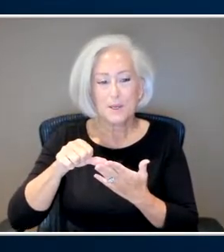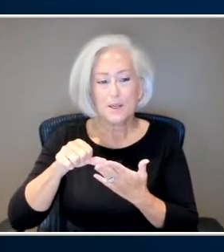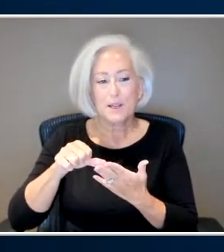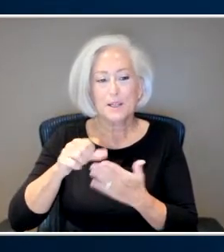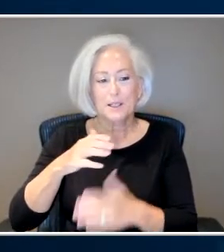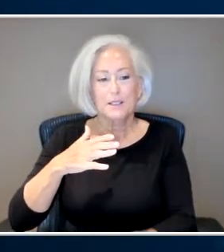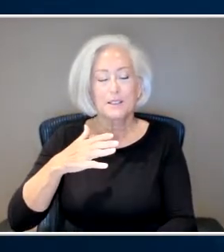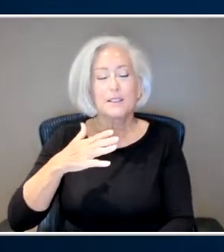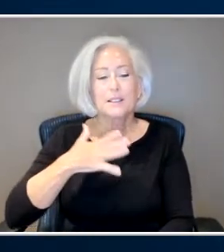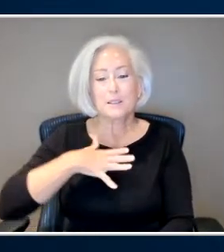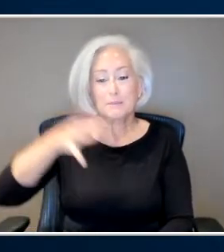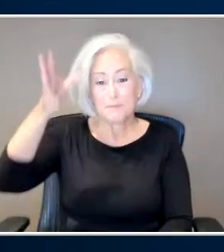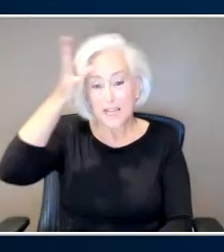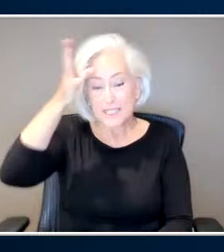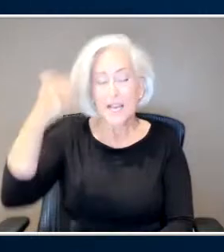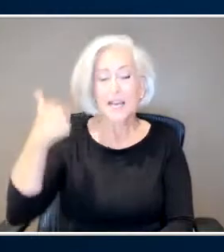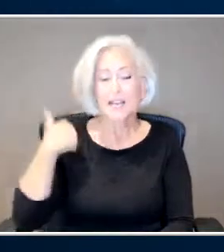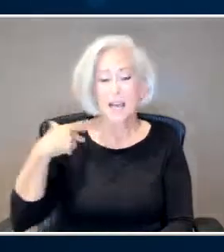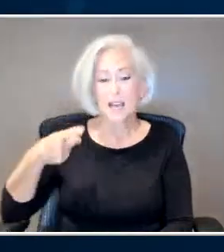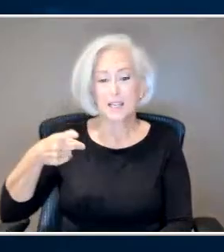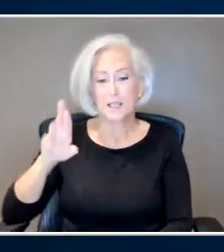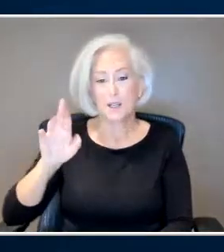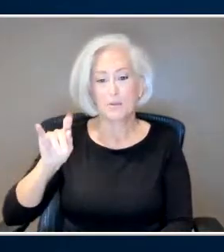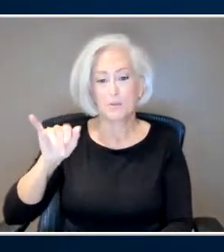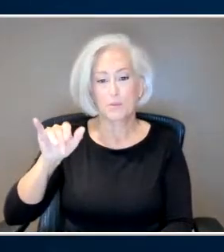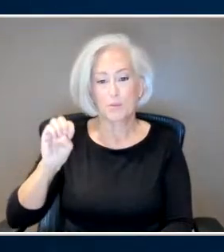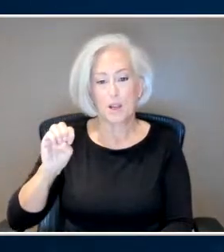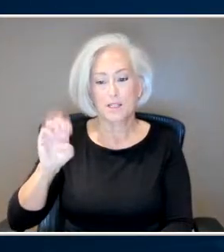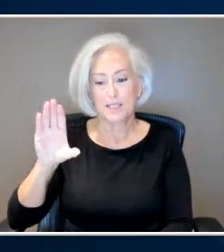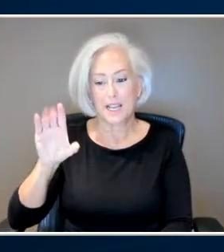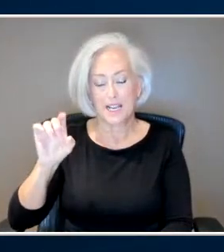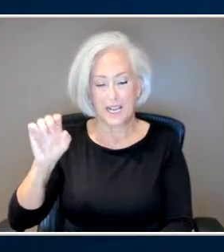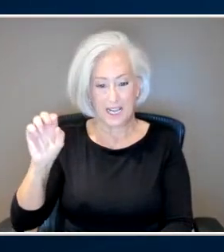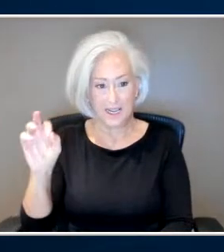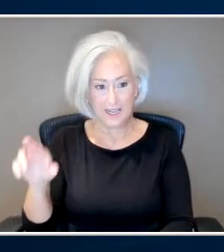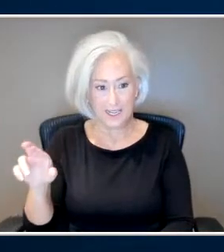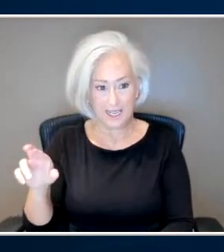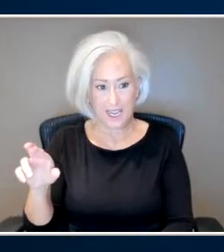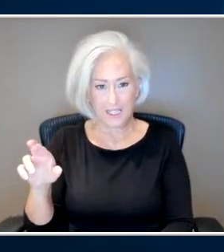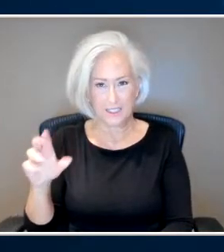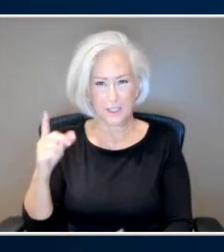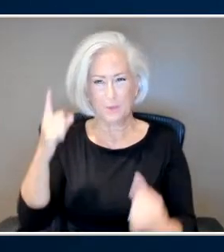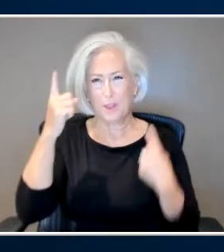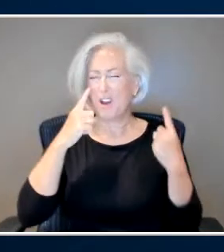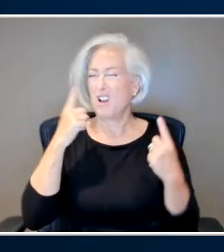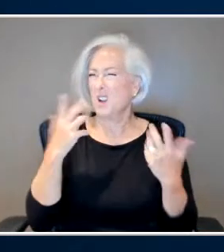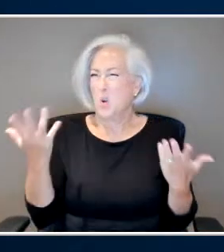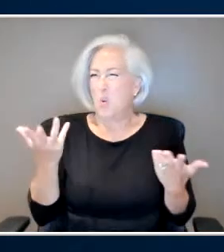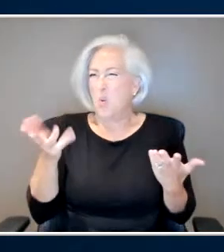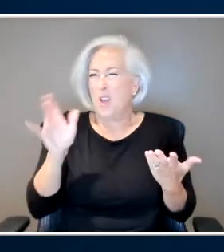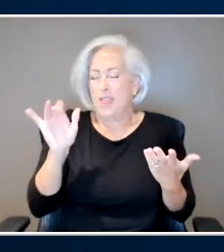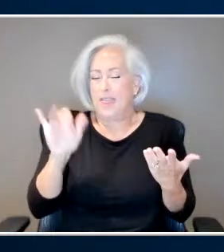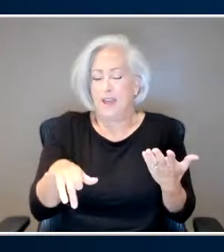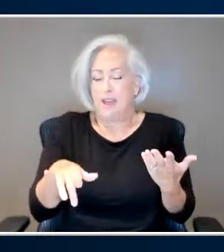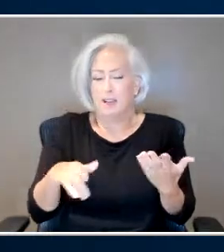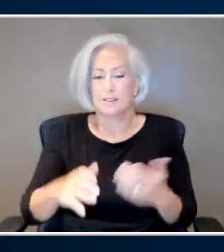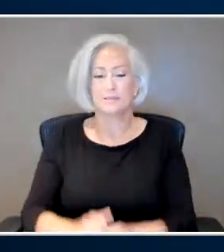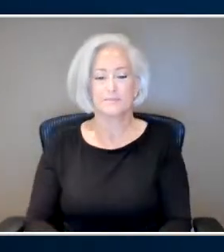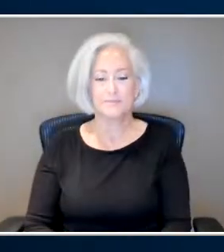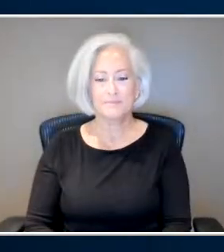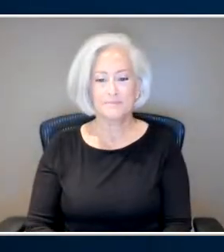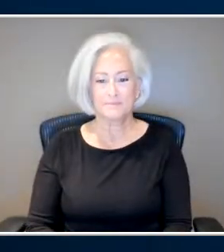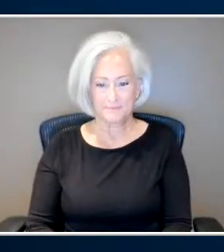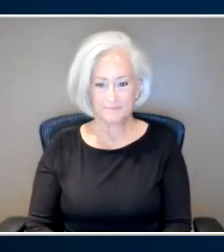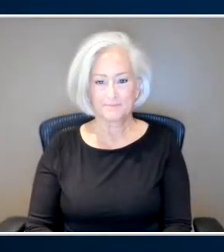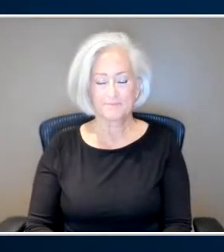had prostate cancer, and it was like, okay, what is that? And